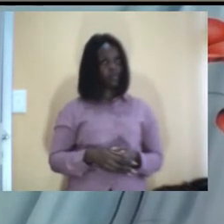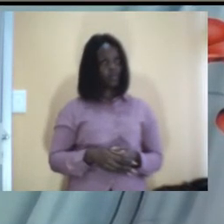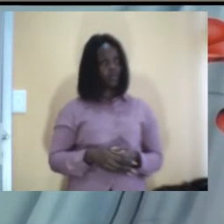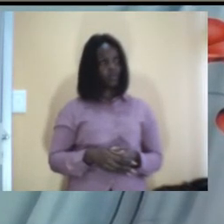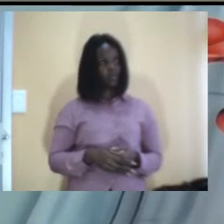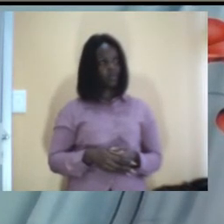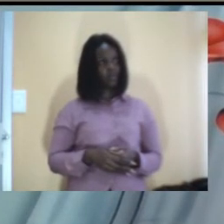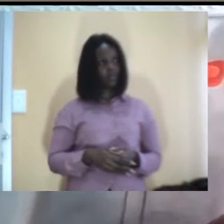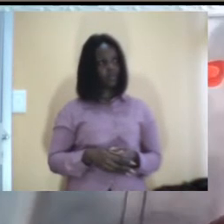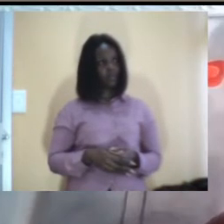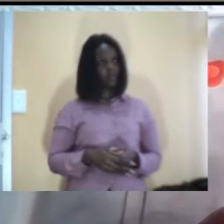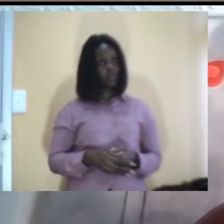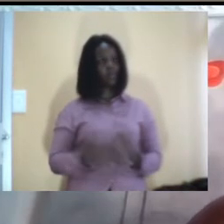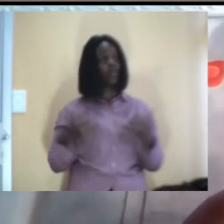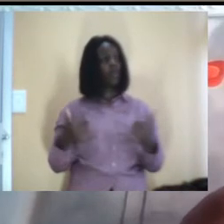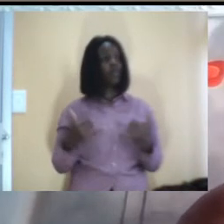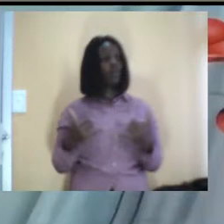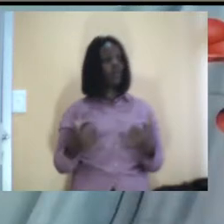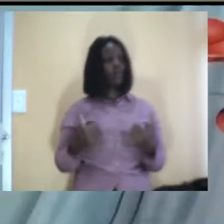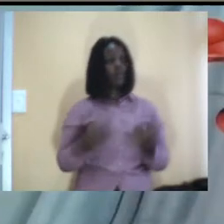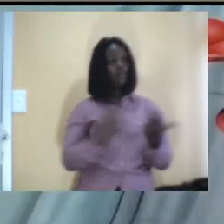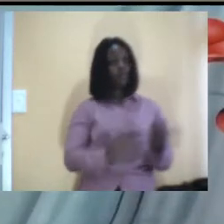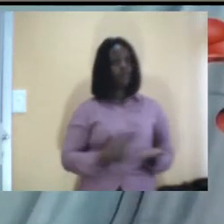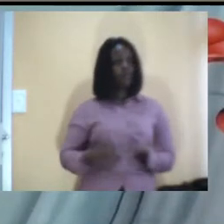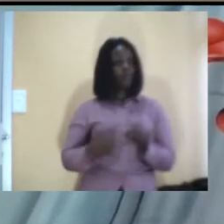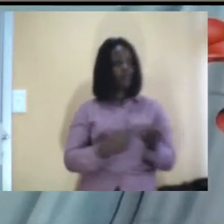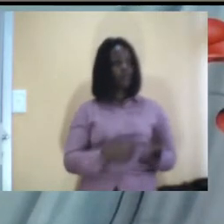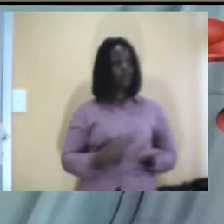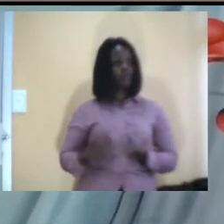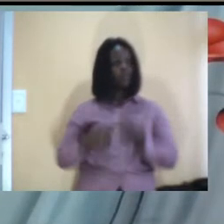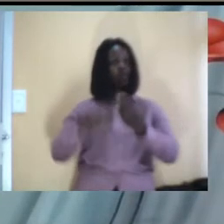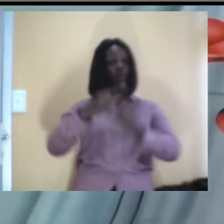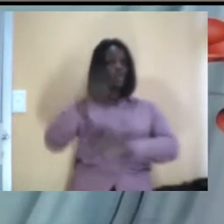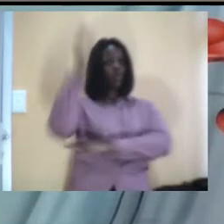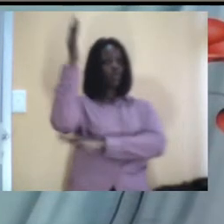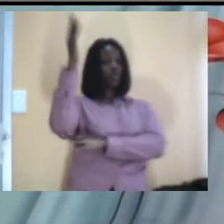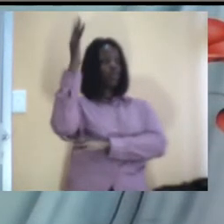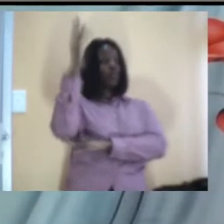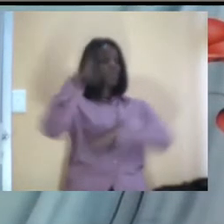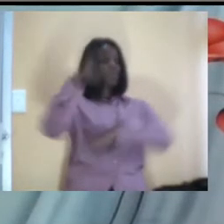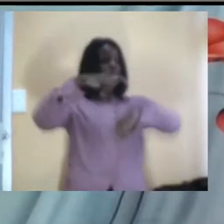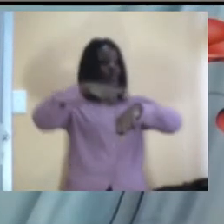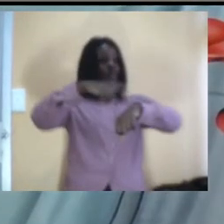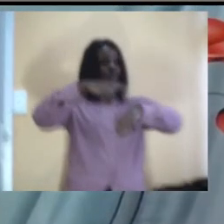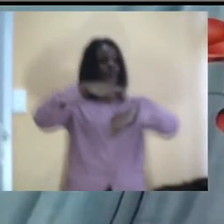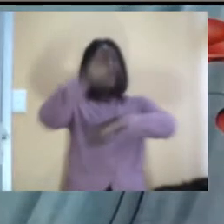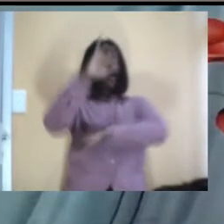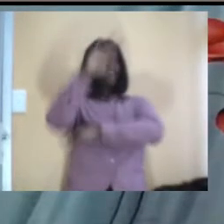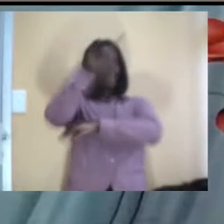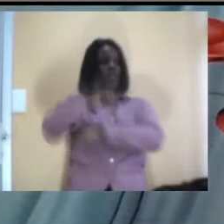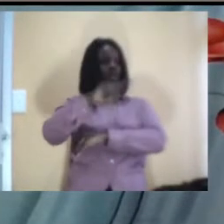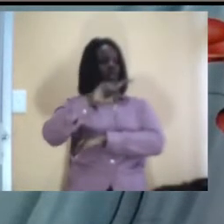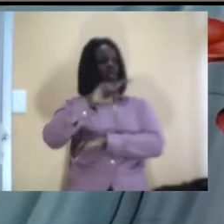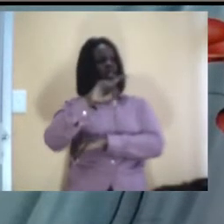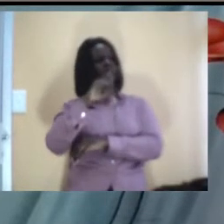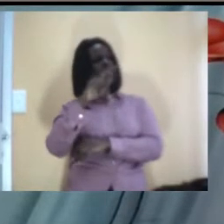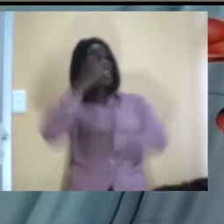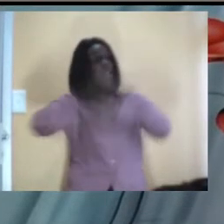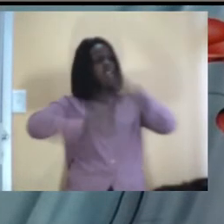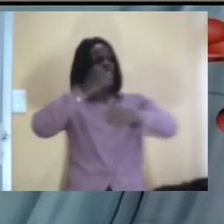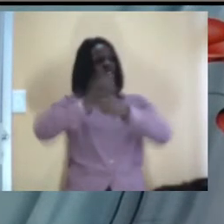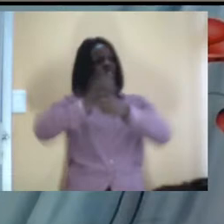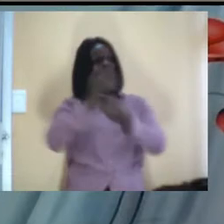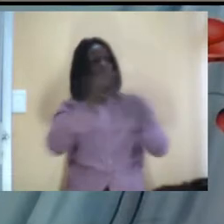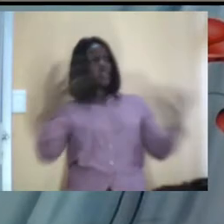Namhlanje sidebetha le nkulumo la i-IFP iqeda khona iminyaka engamashumi